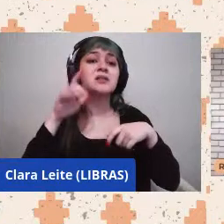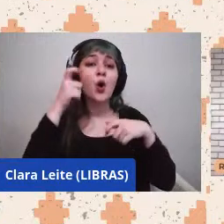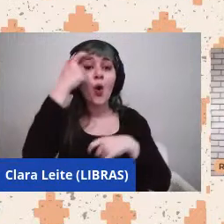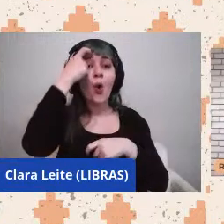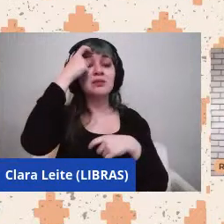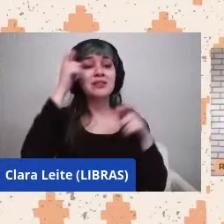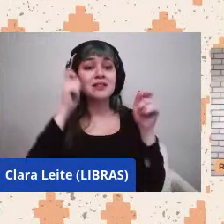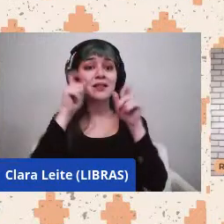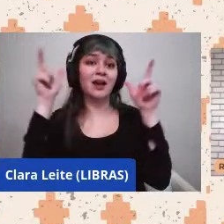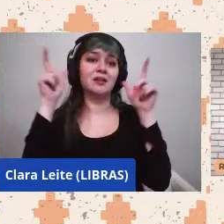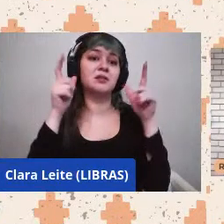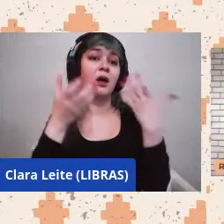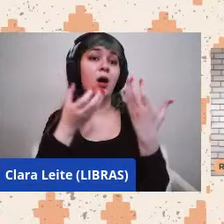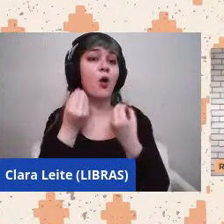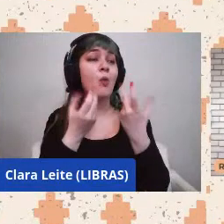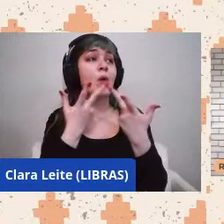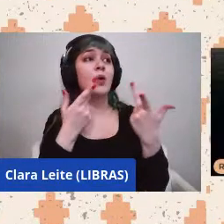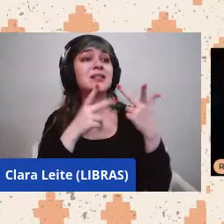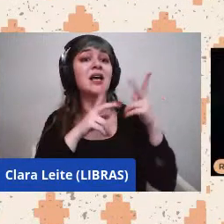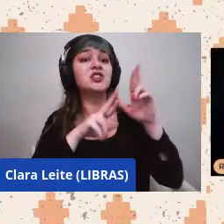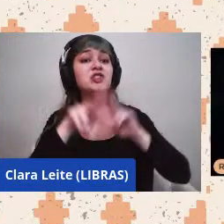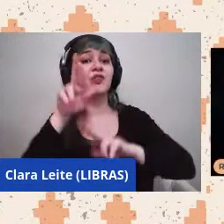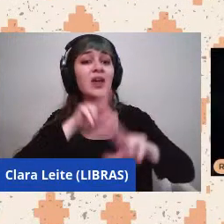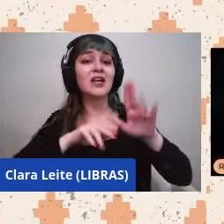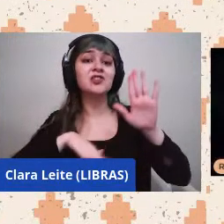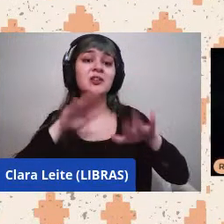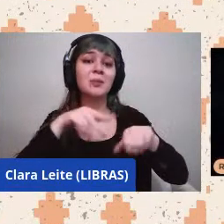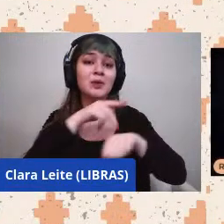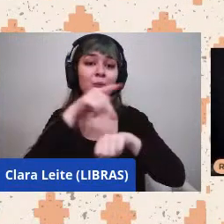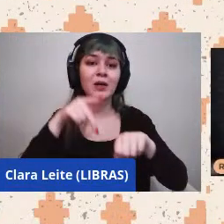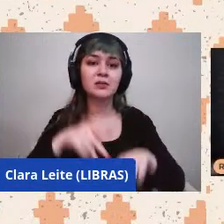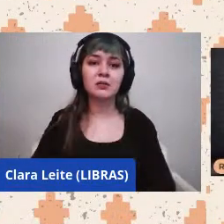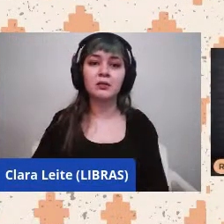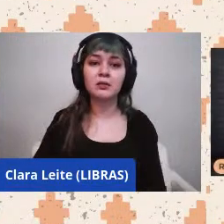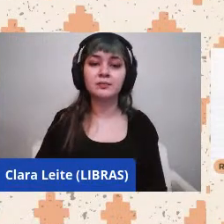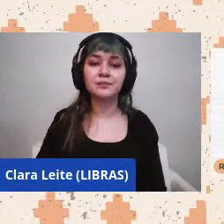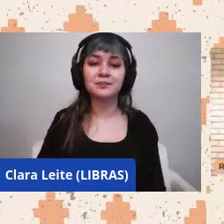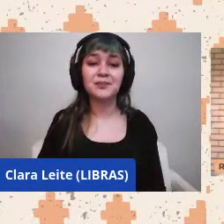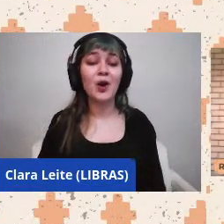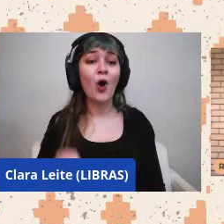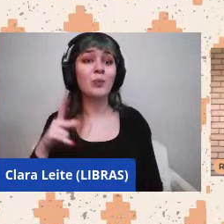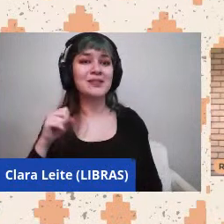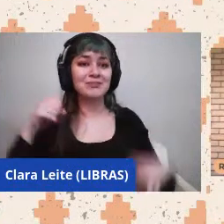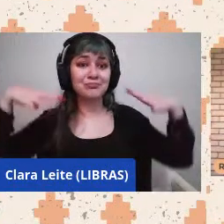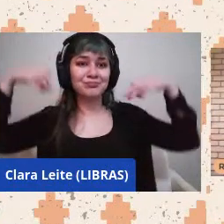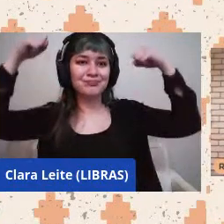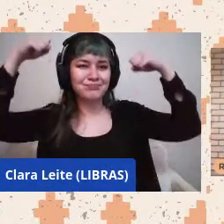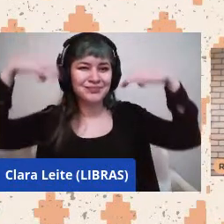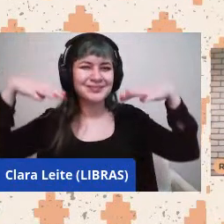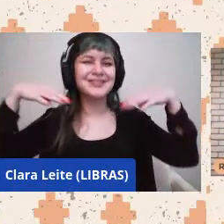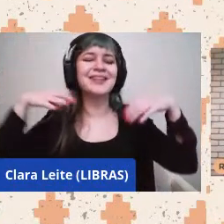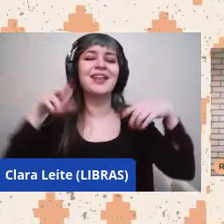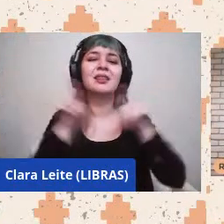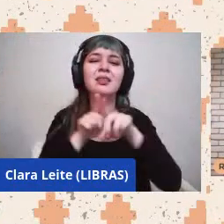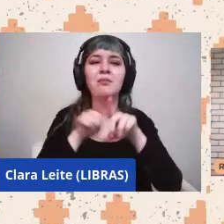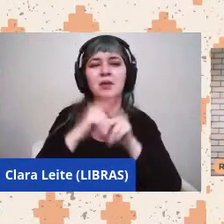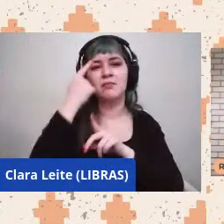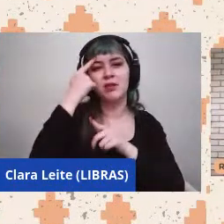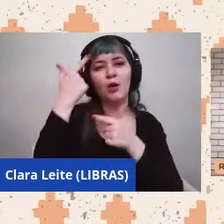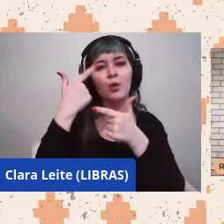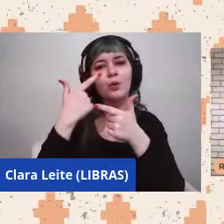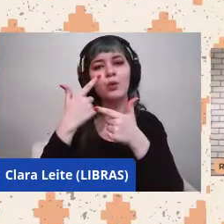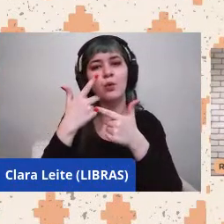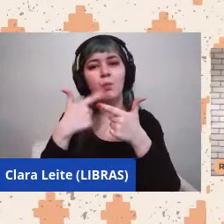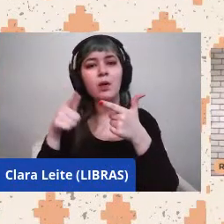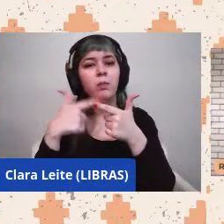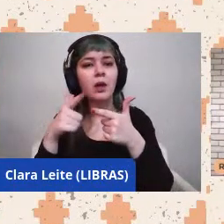very different things can look in other countries. Whoops. And then also I think there are issues about who can